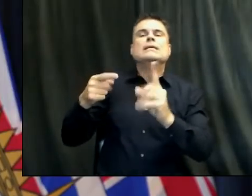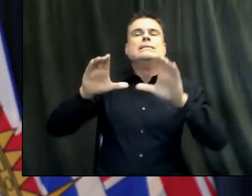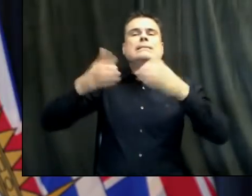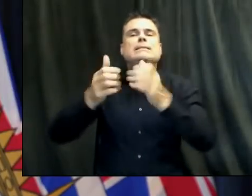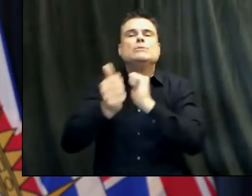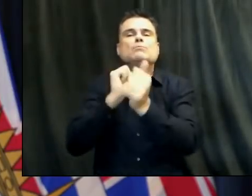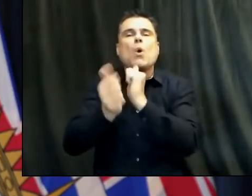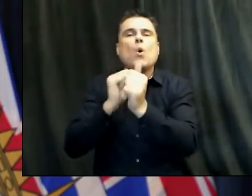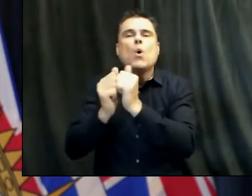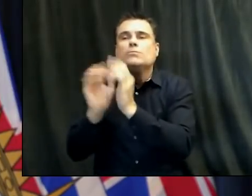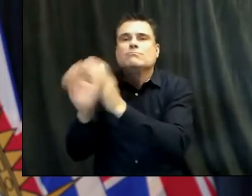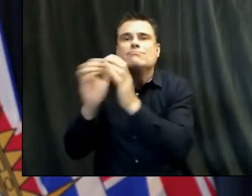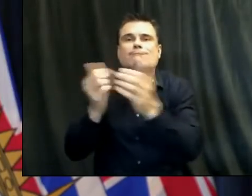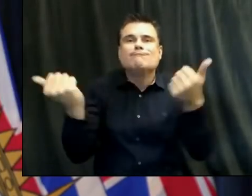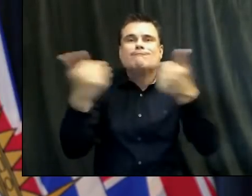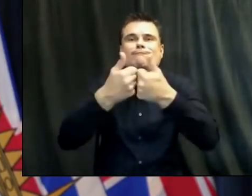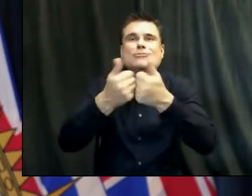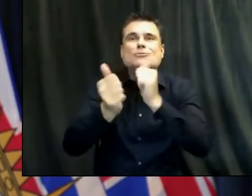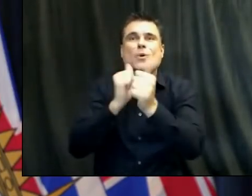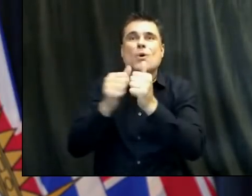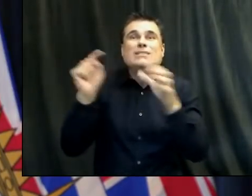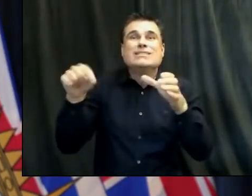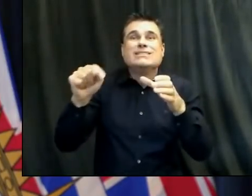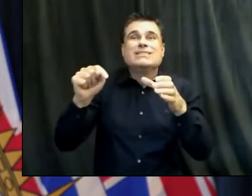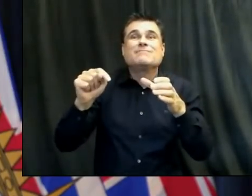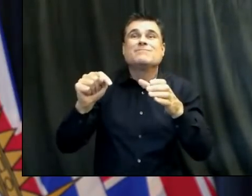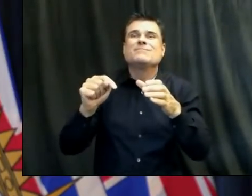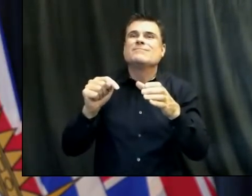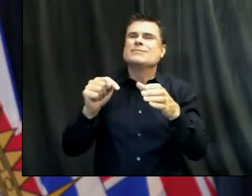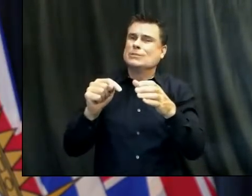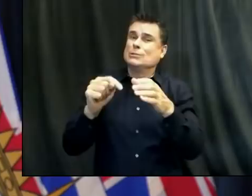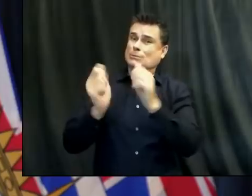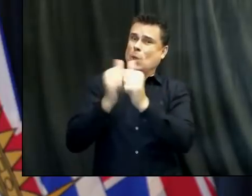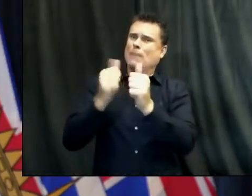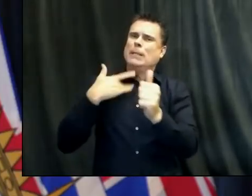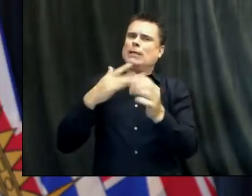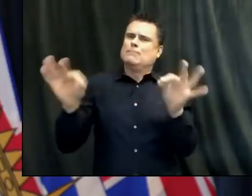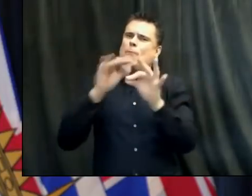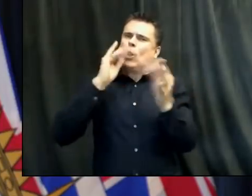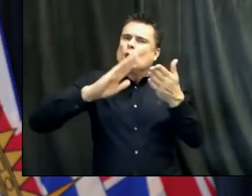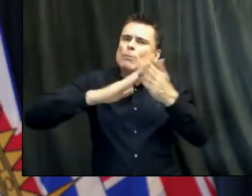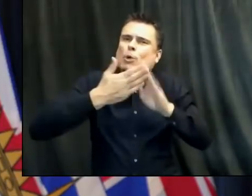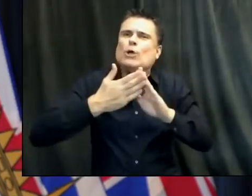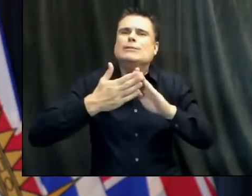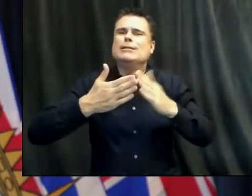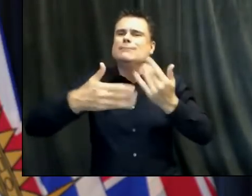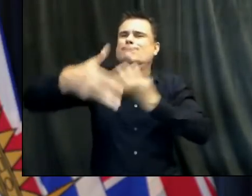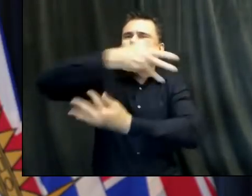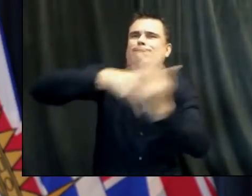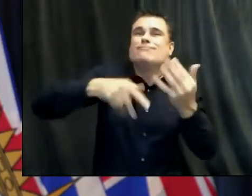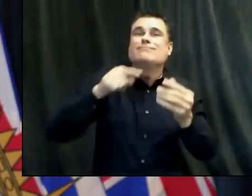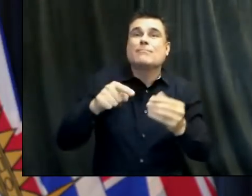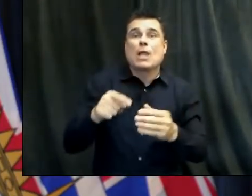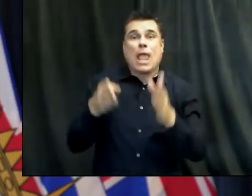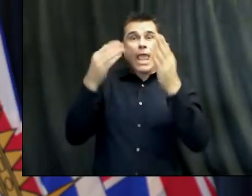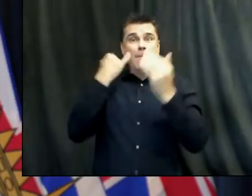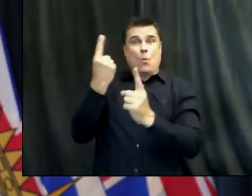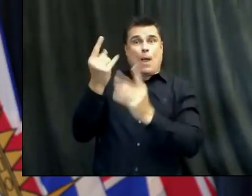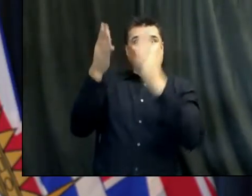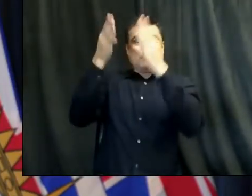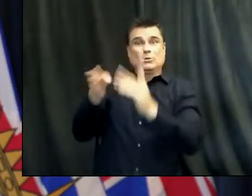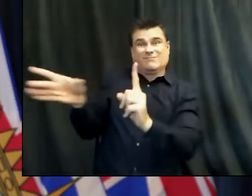they're an important part of communities, but you've also shared examples of how just one COVID positive person can have a detrimental impact on a